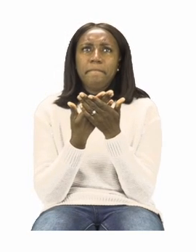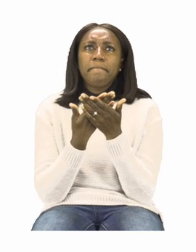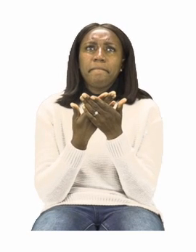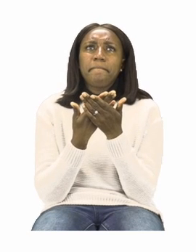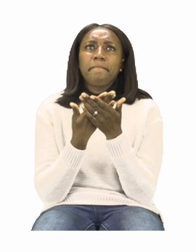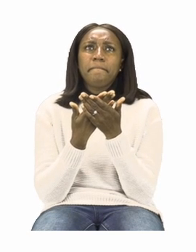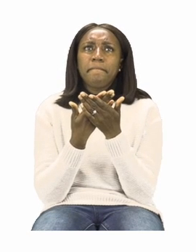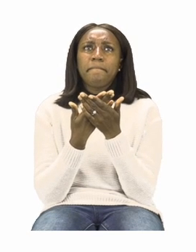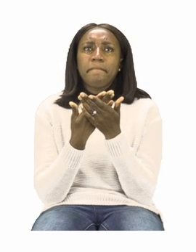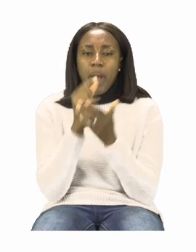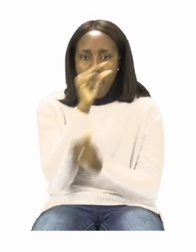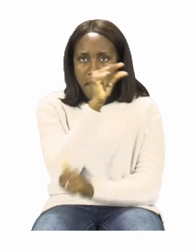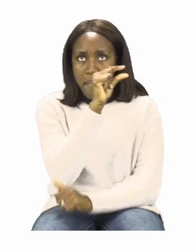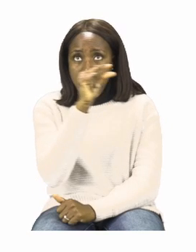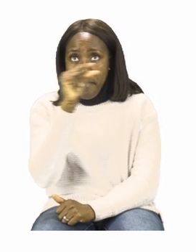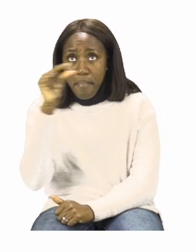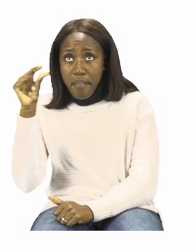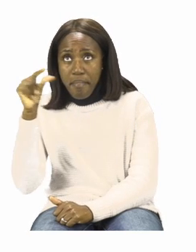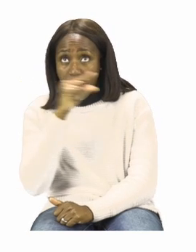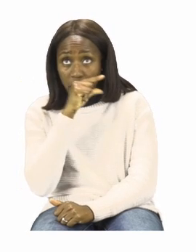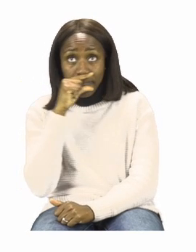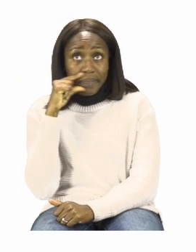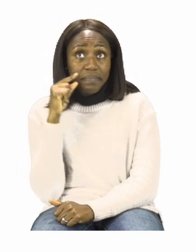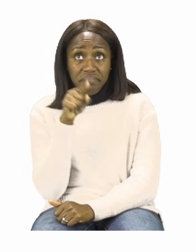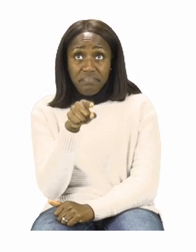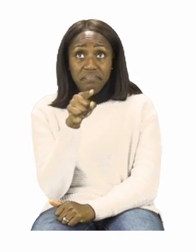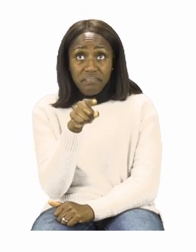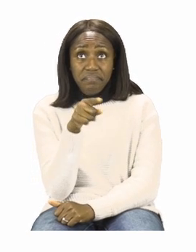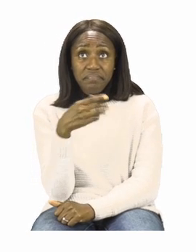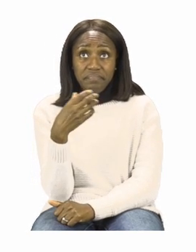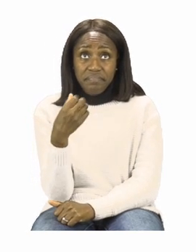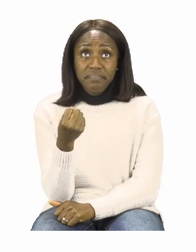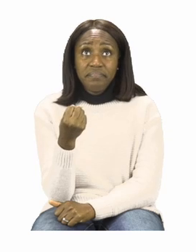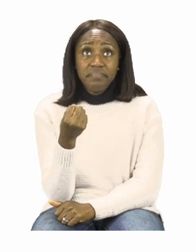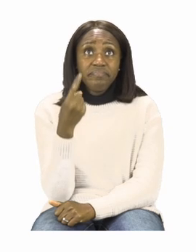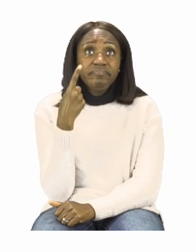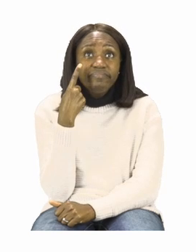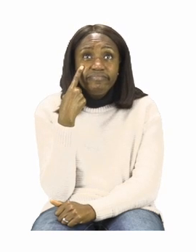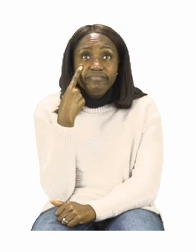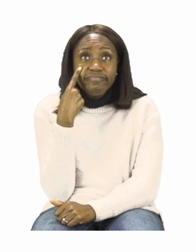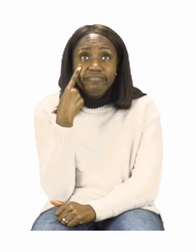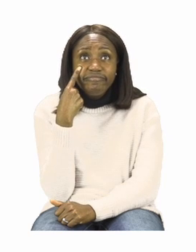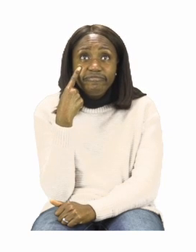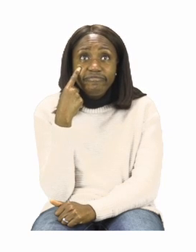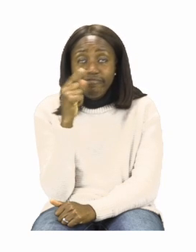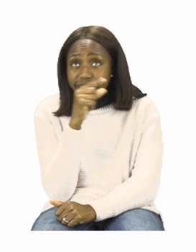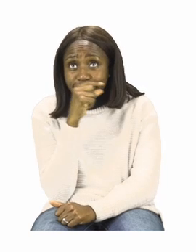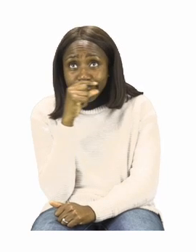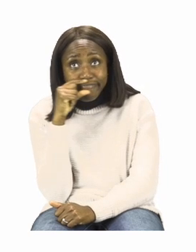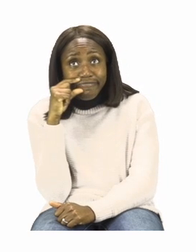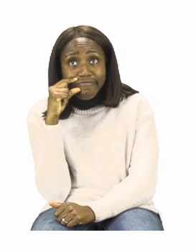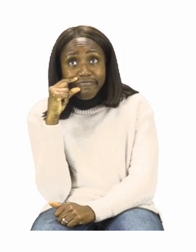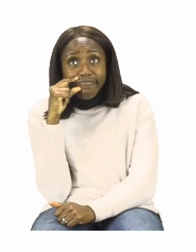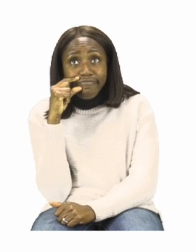is a word. Can you see the words next to the picture?